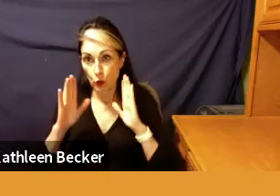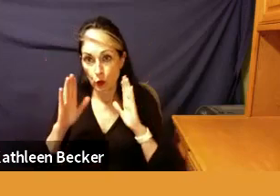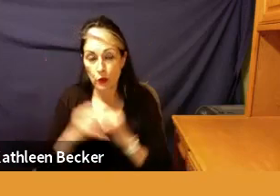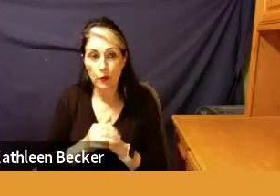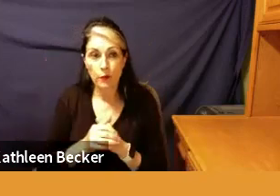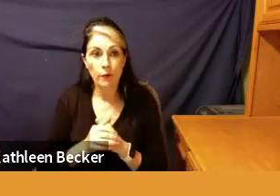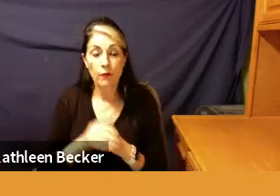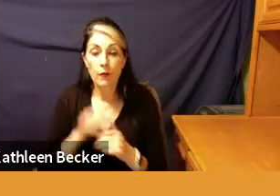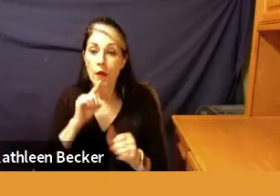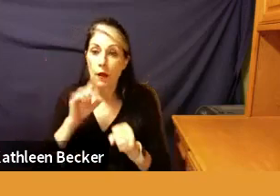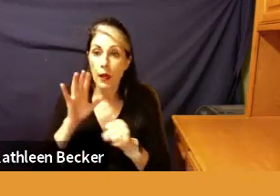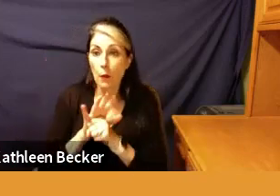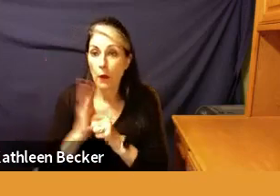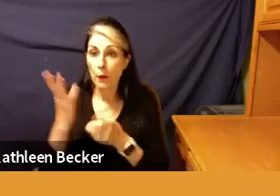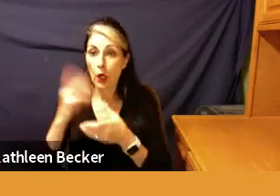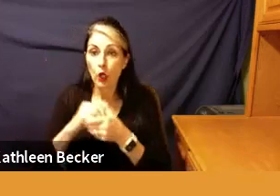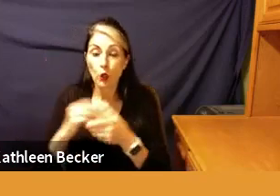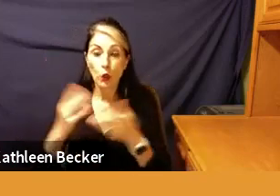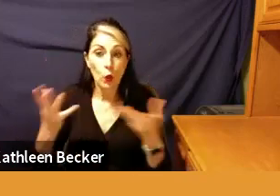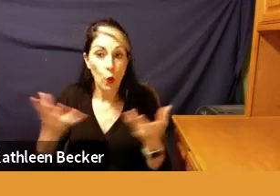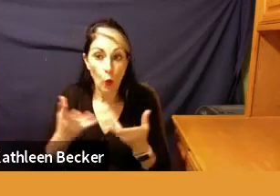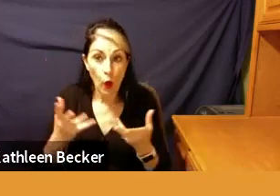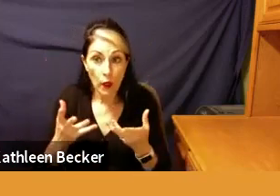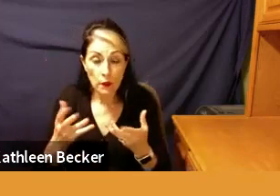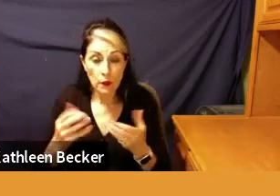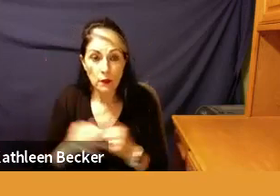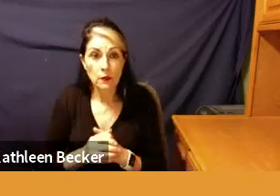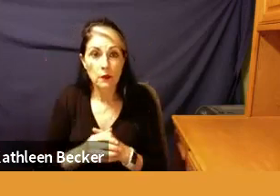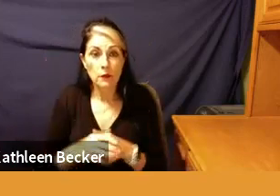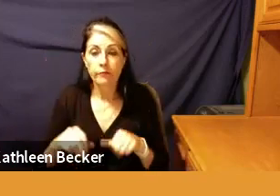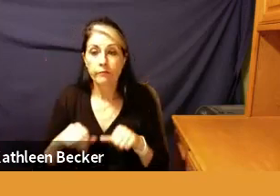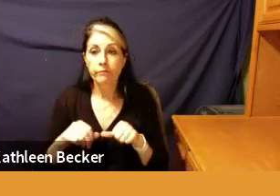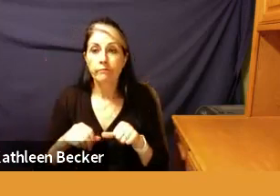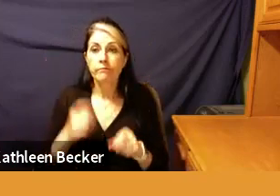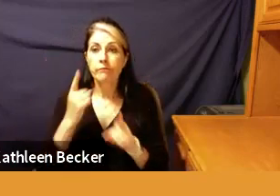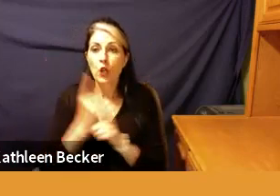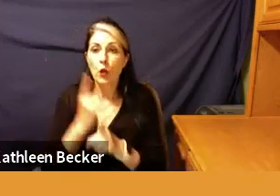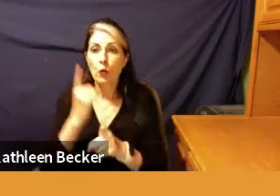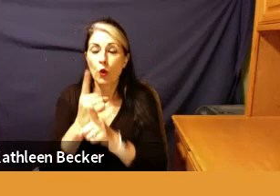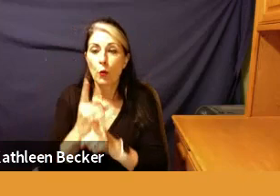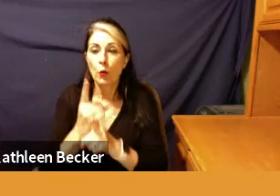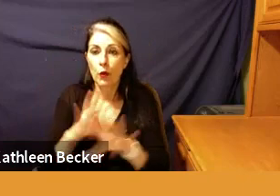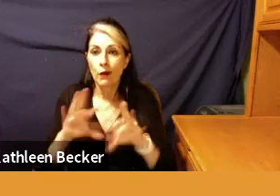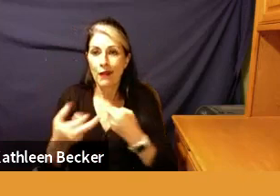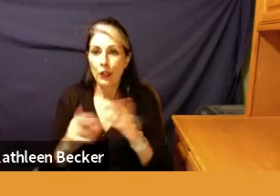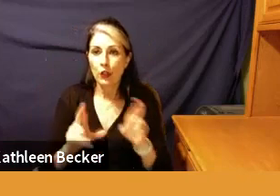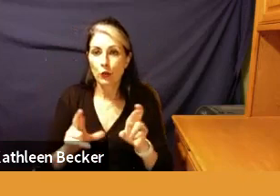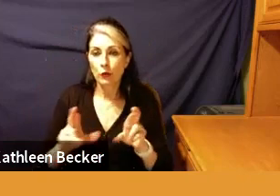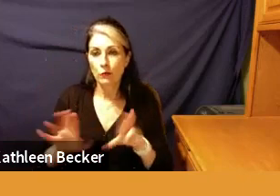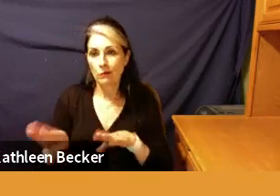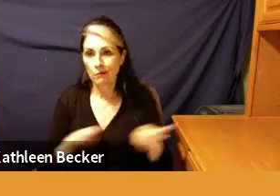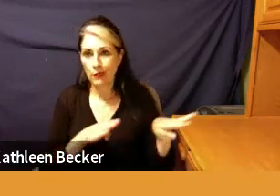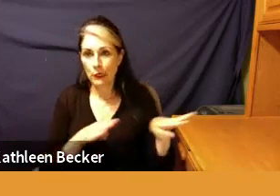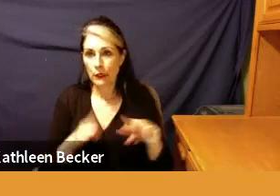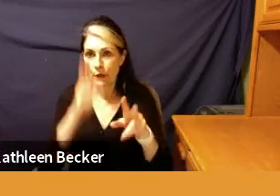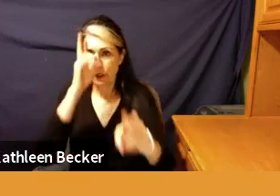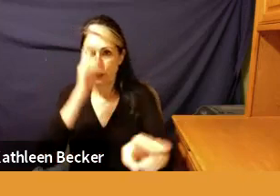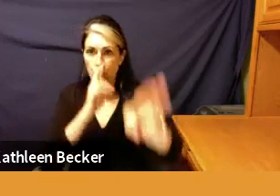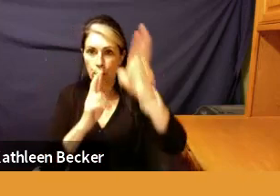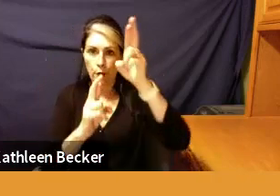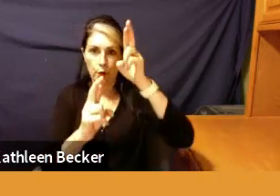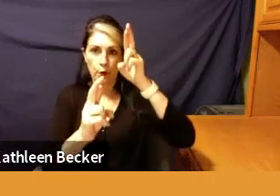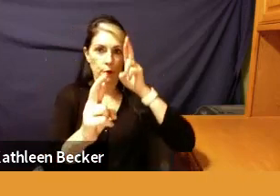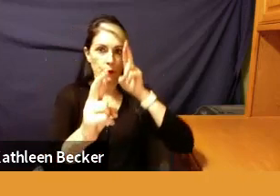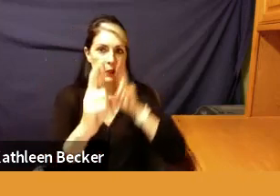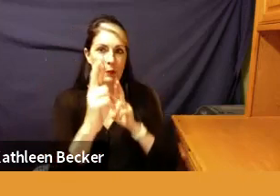Student commitments include maintaining appropriate classroom etiquette. This means being respectful to the live